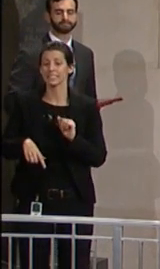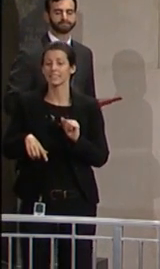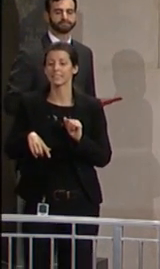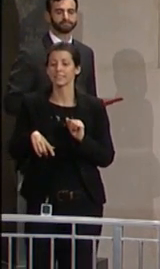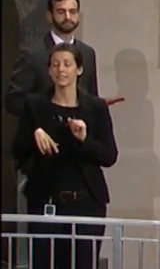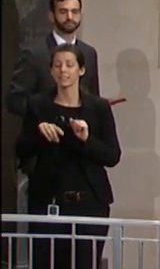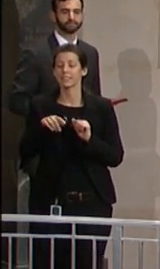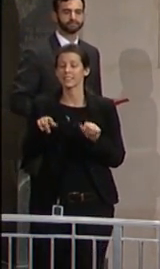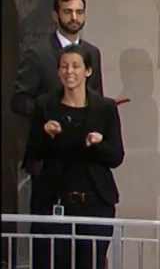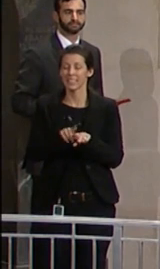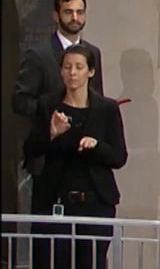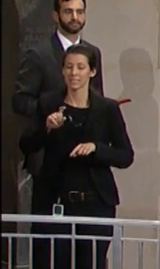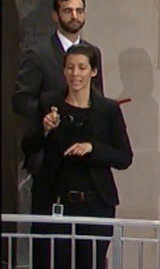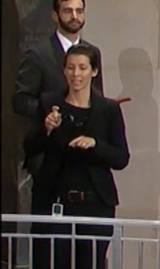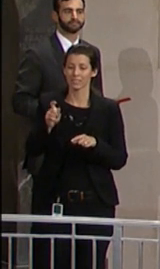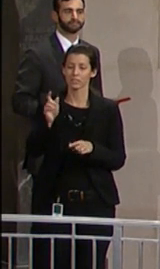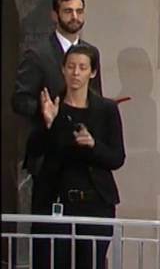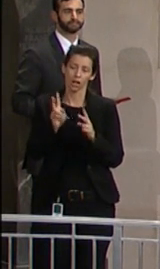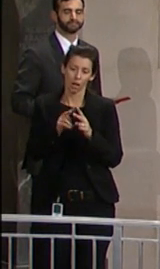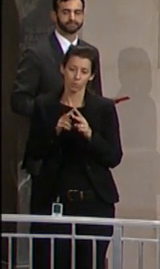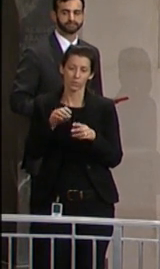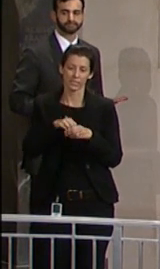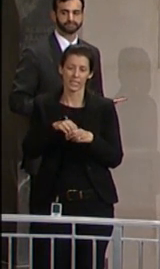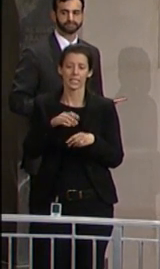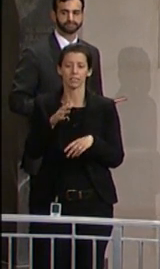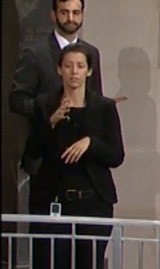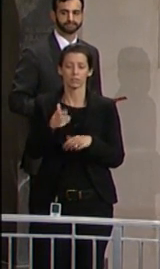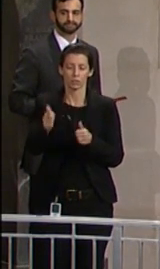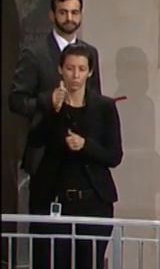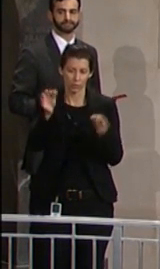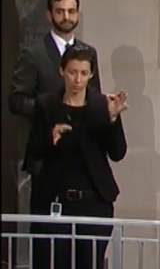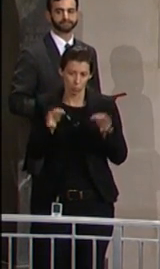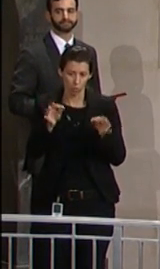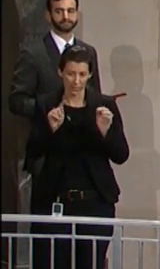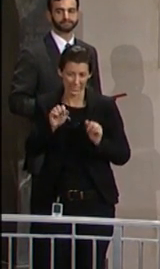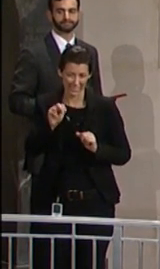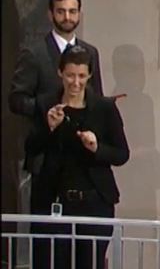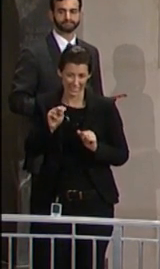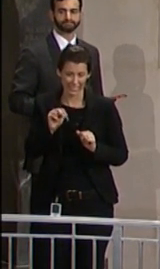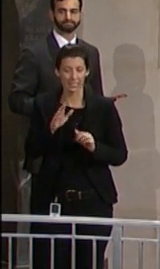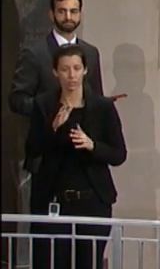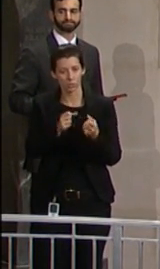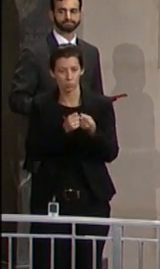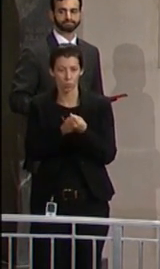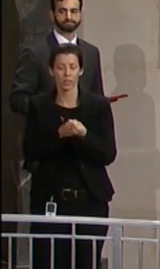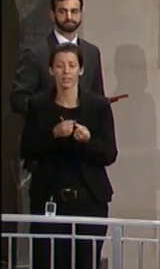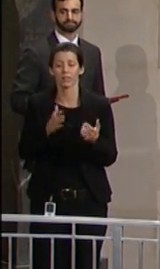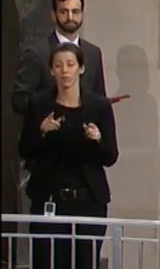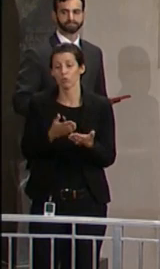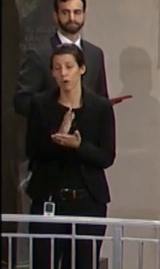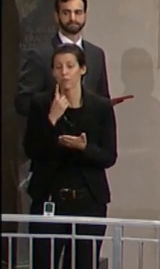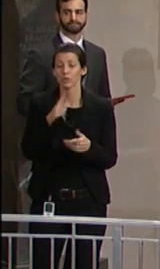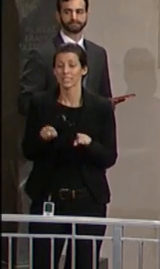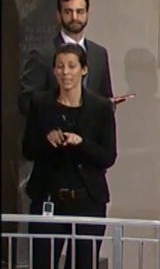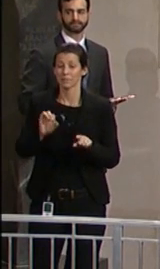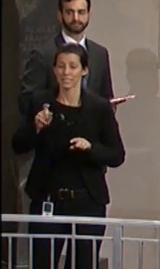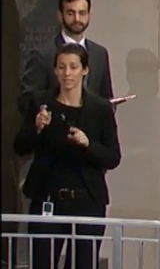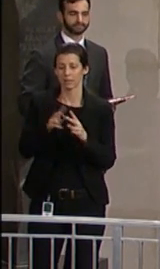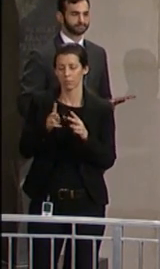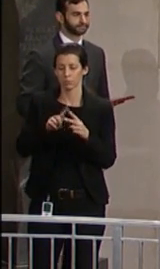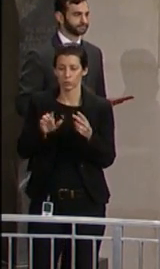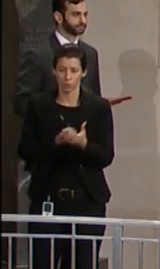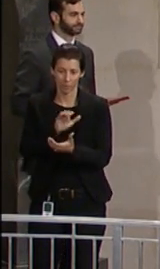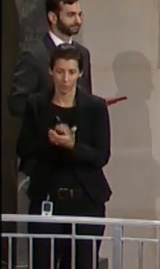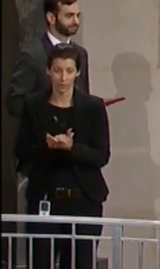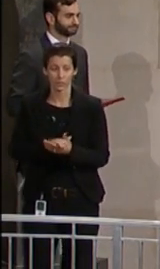in the Supreme Court's 2015 decision affirming the right of same-sex couples to marry. All, the winner of this year's Gerald B.